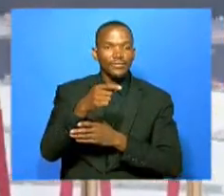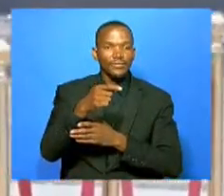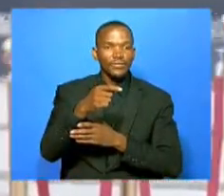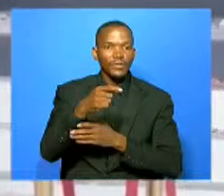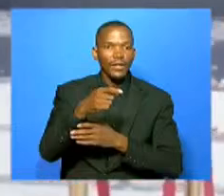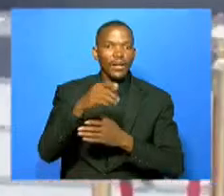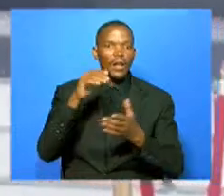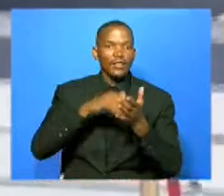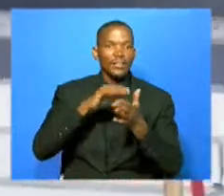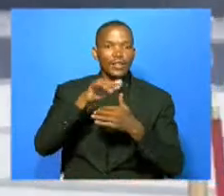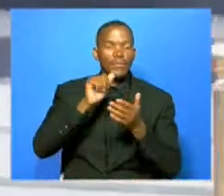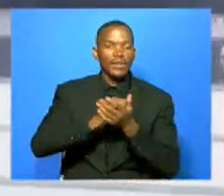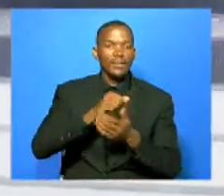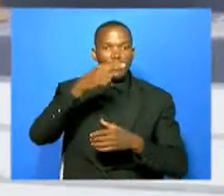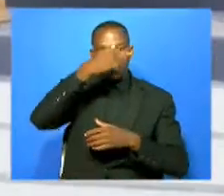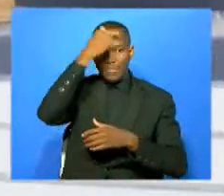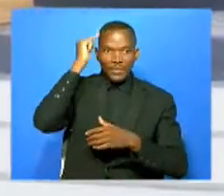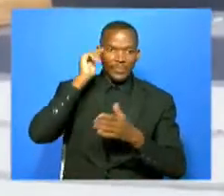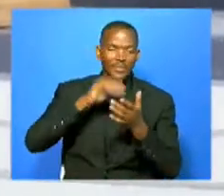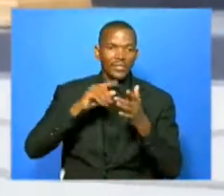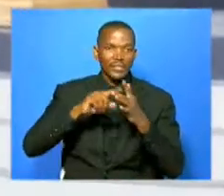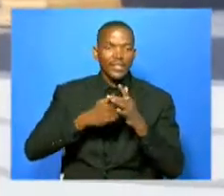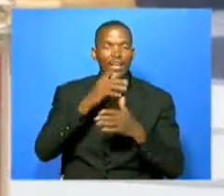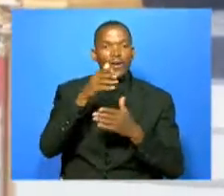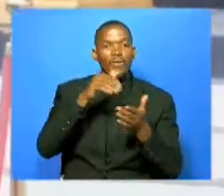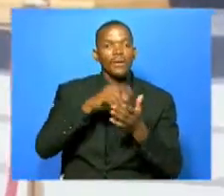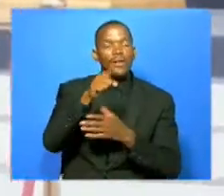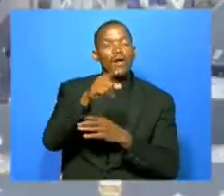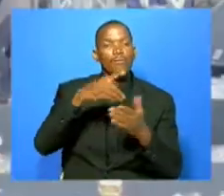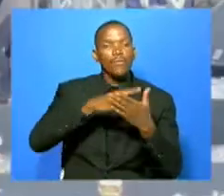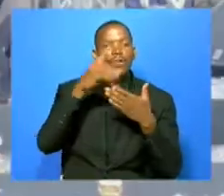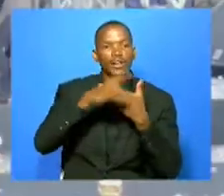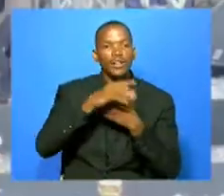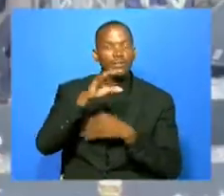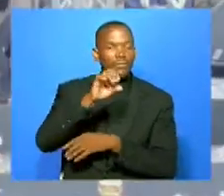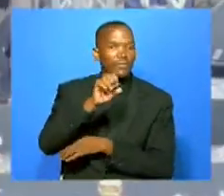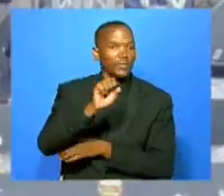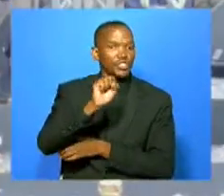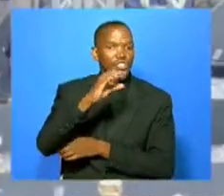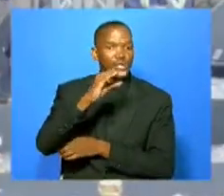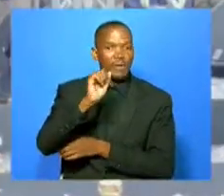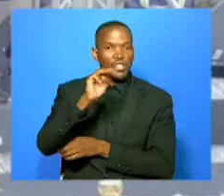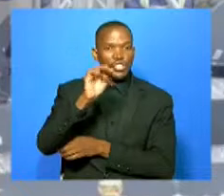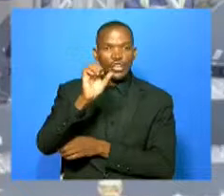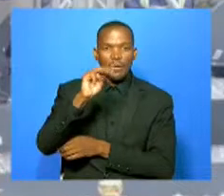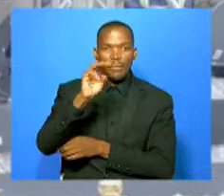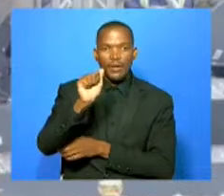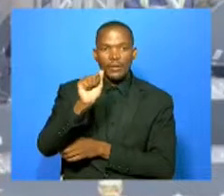Mo thuisa a tautena re slamba tsogwane o simolodi se se mmuso le nanwa la chema chema.